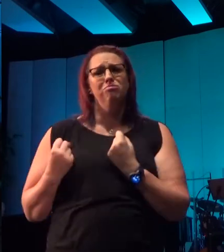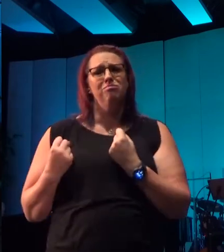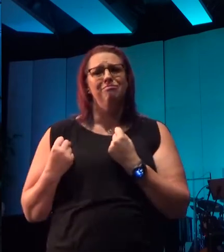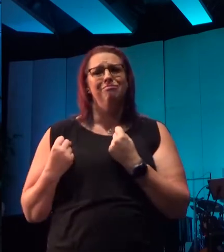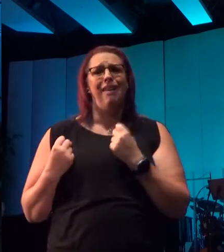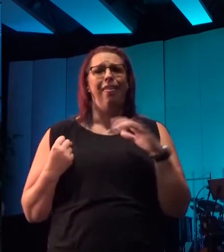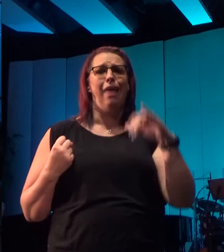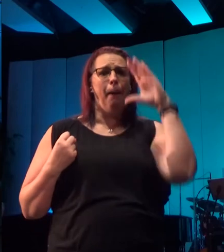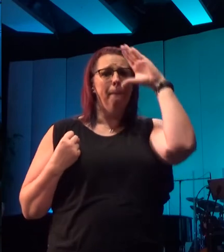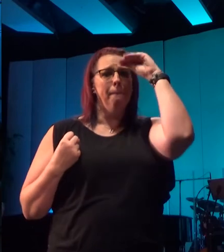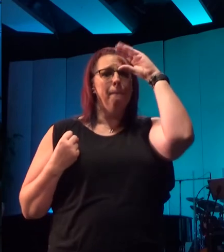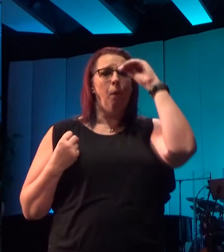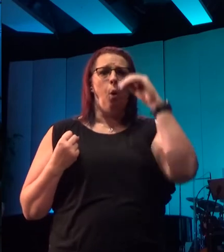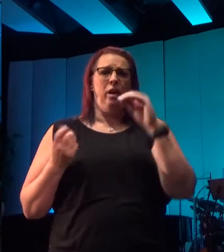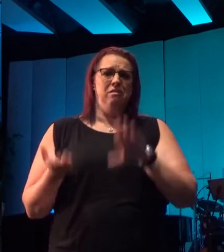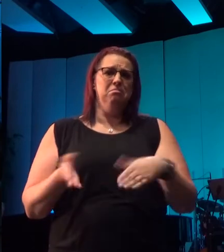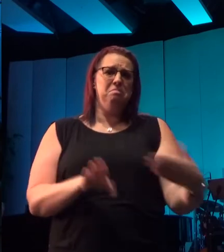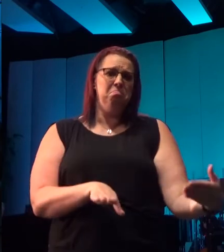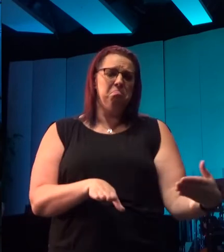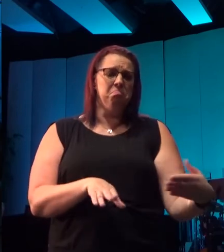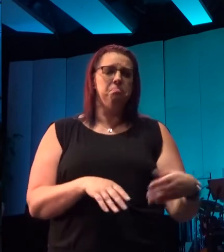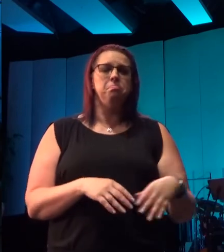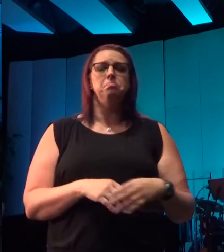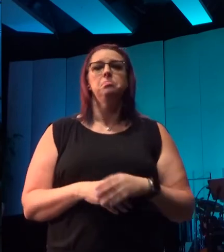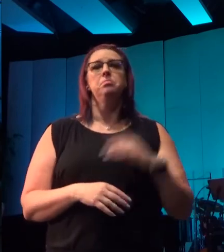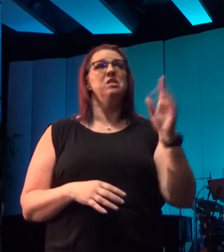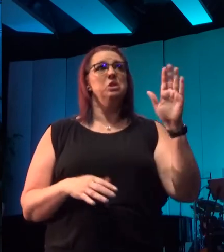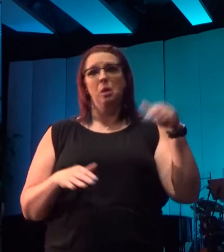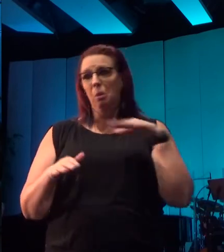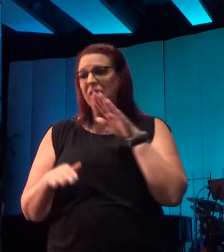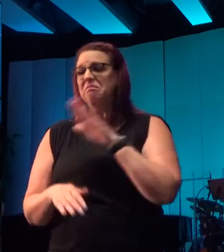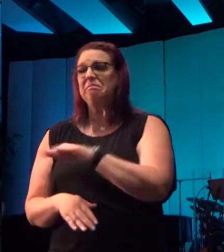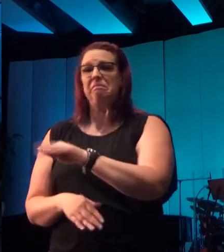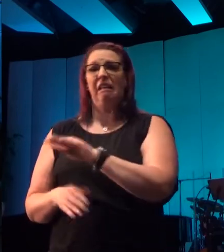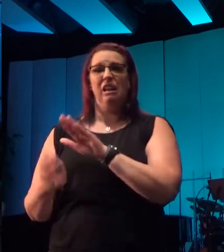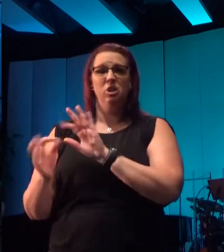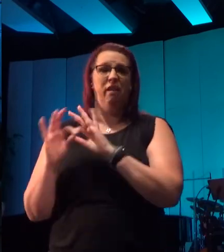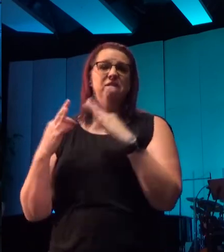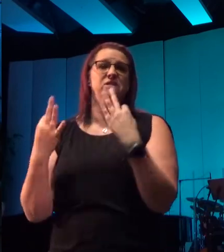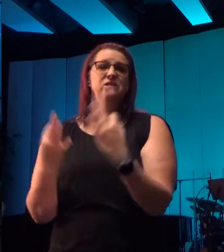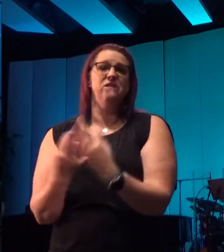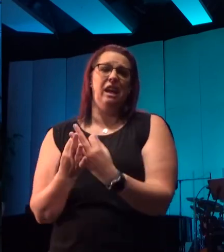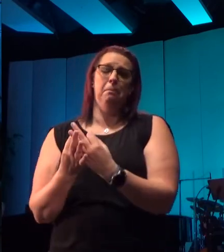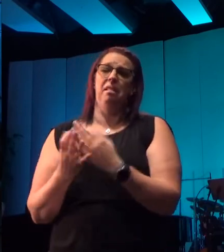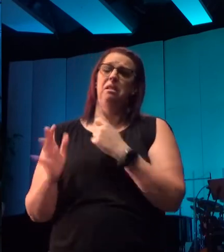had passed. And he went to meet with the family to offer them condolence. And